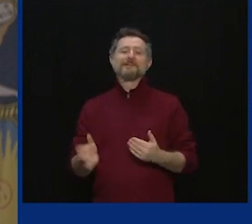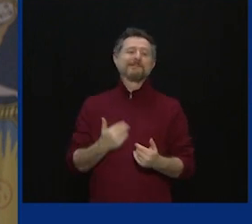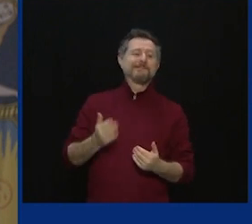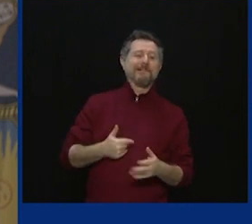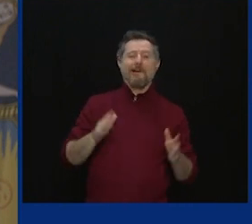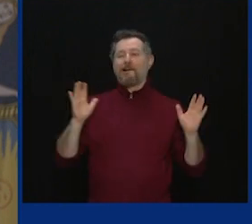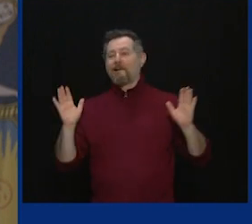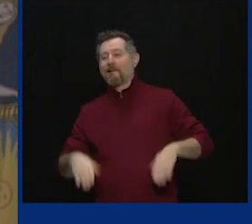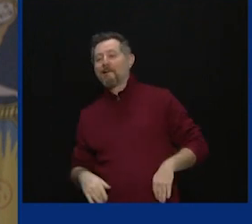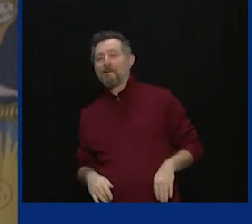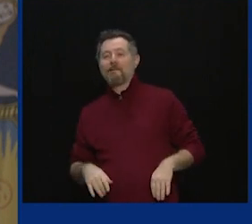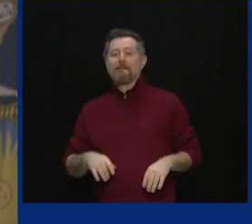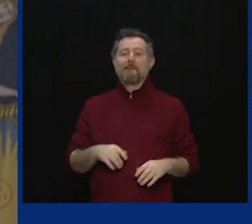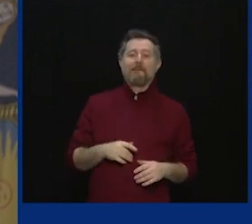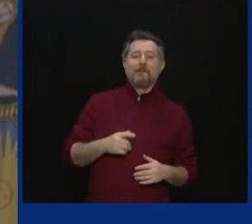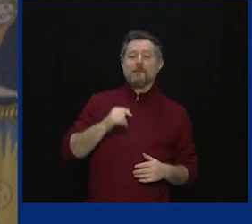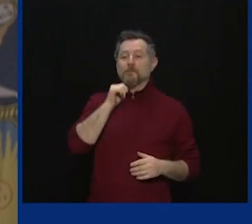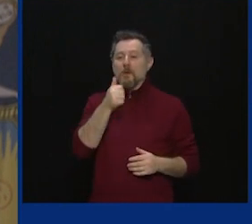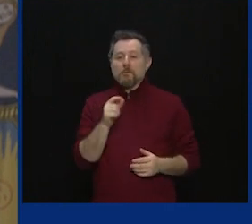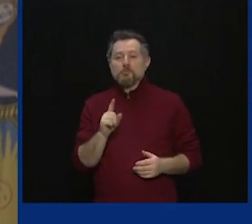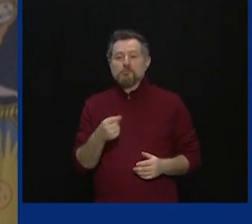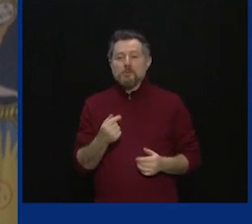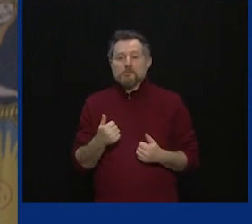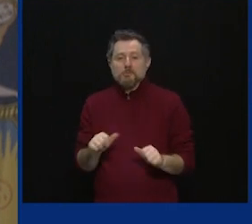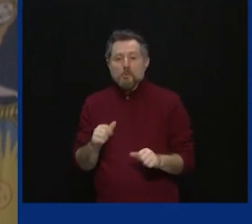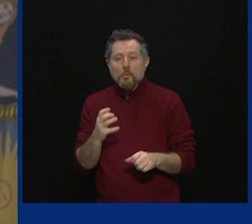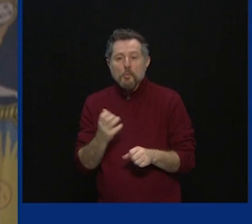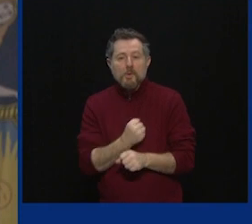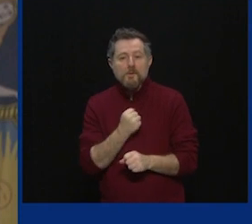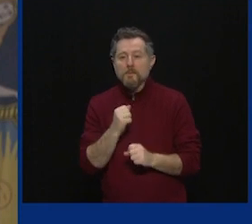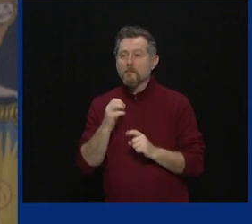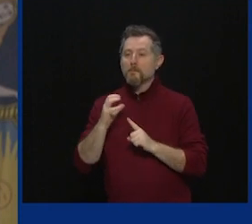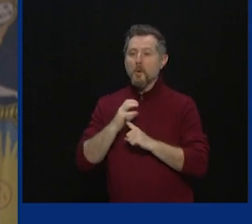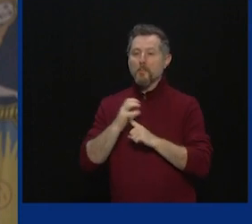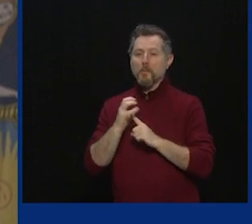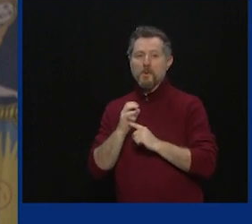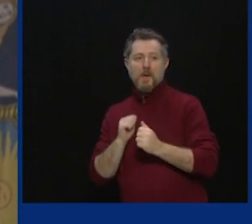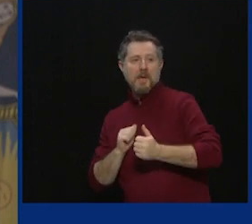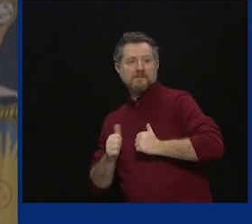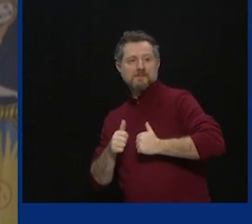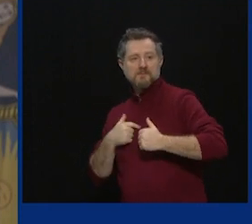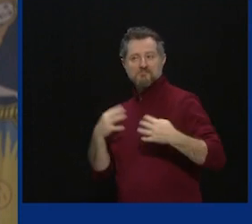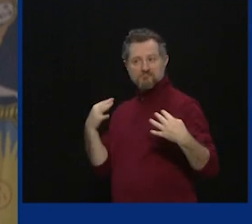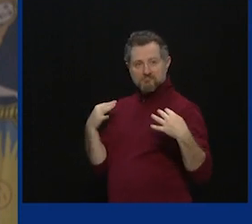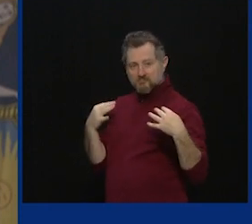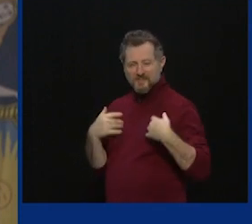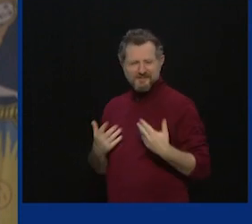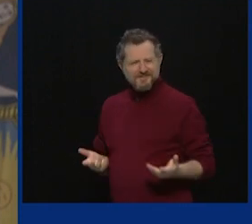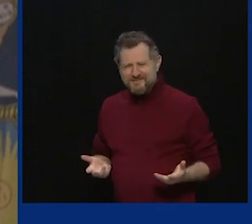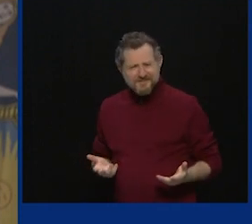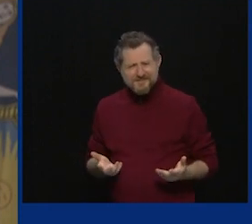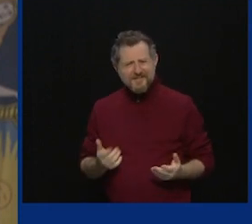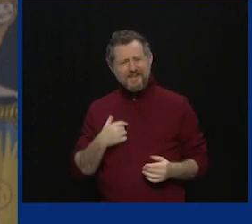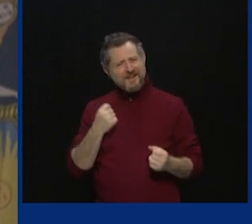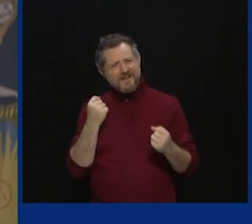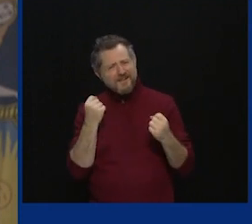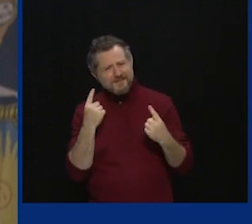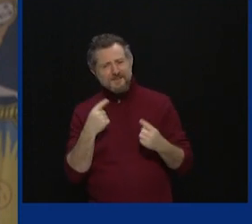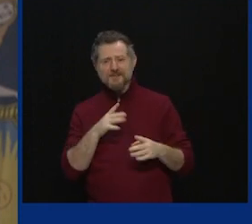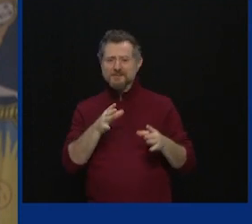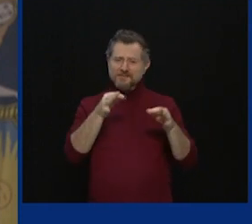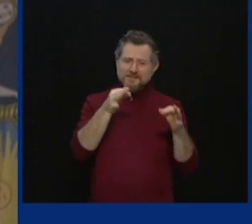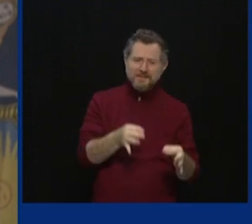contests. Every decision we make has pros and cons in the public debate. But I'm not